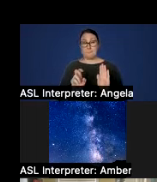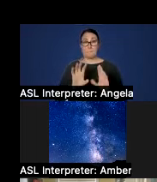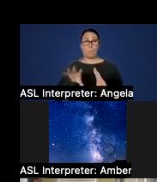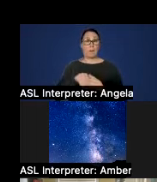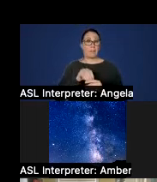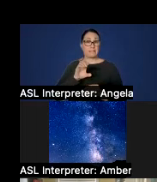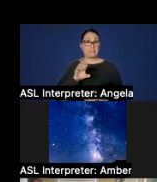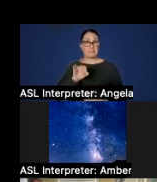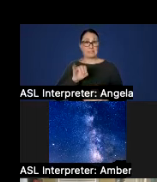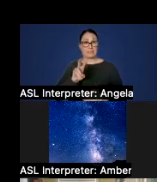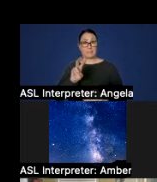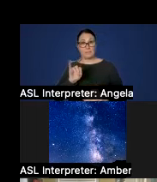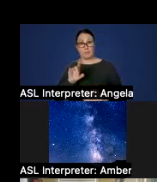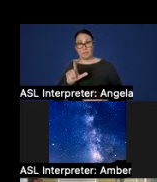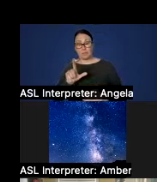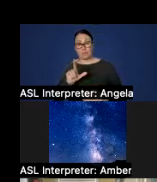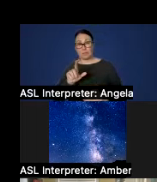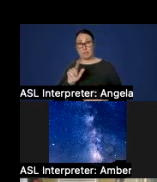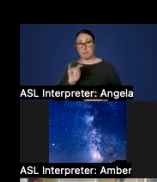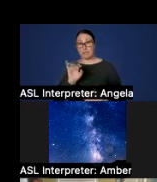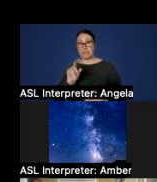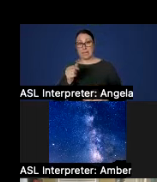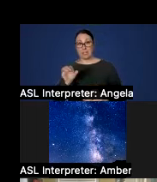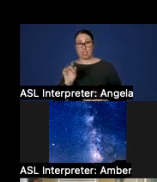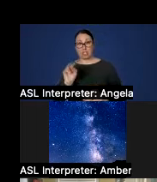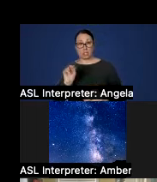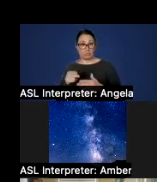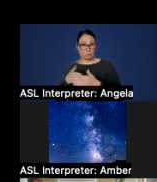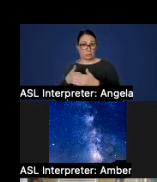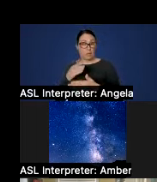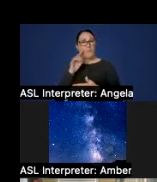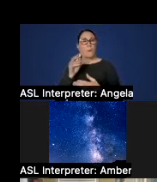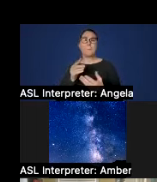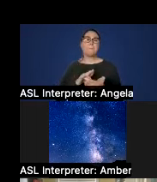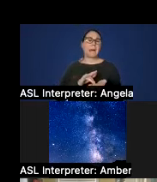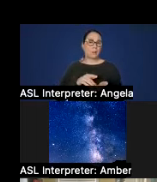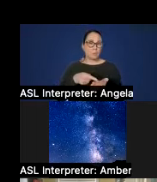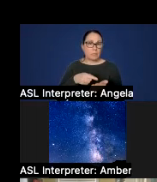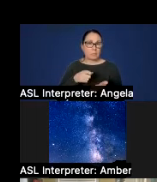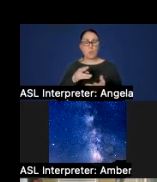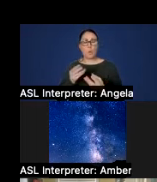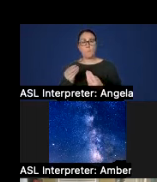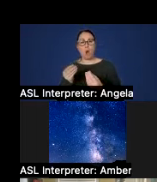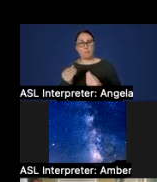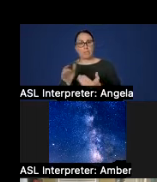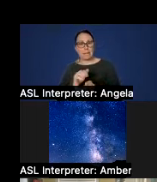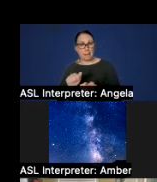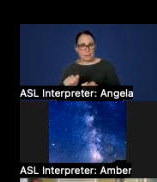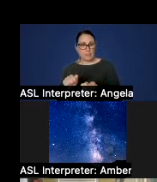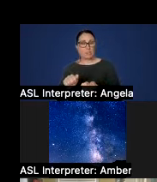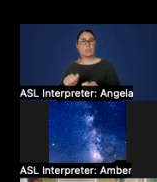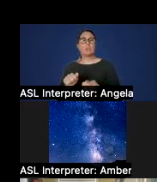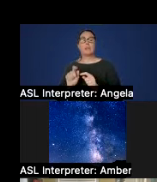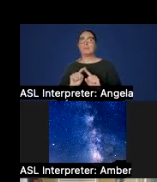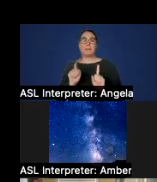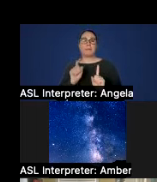litigation, say for like medical bills or property damage, things like that. But that's not